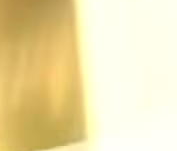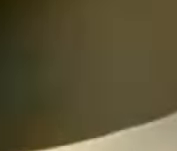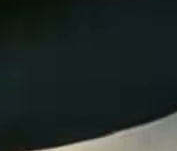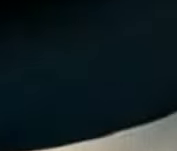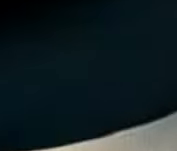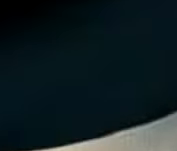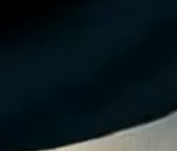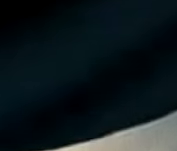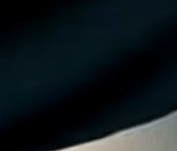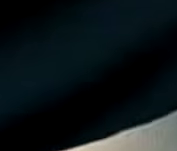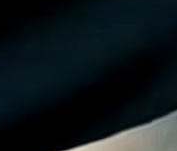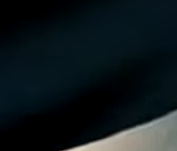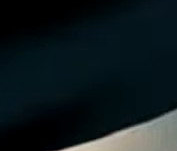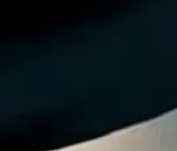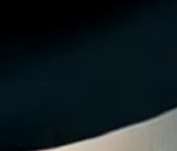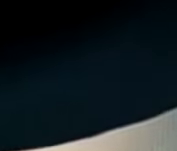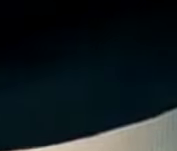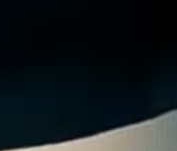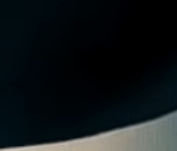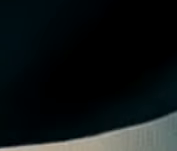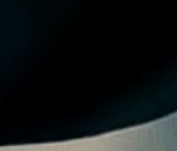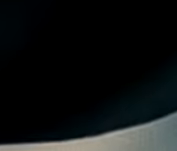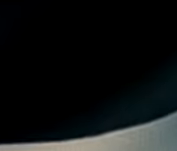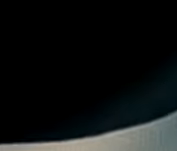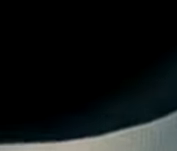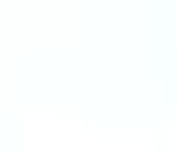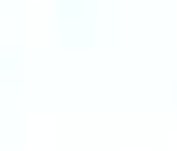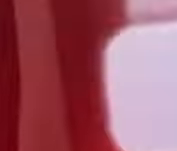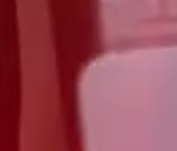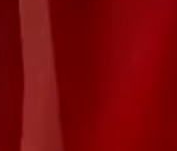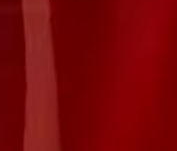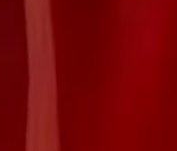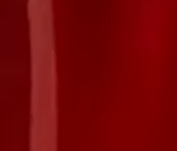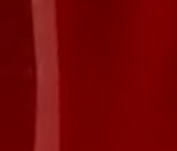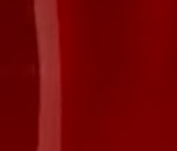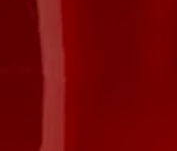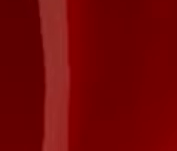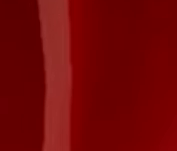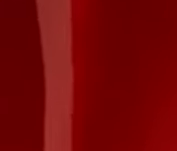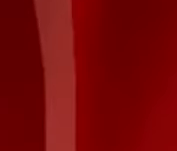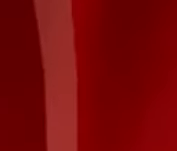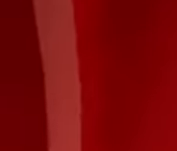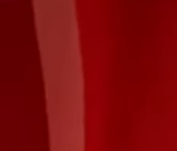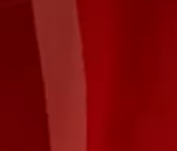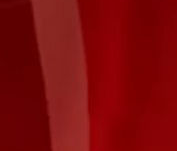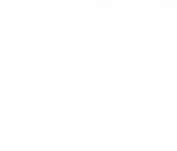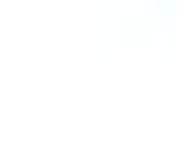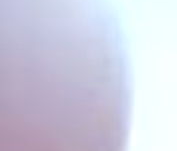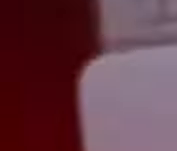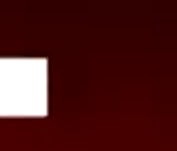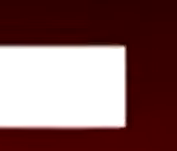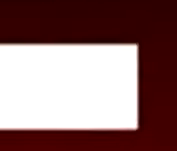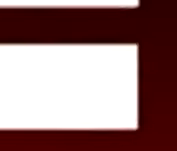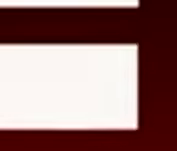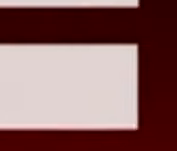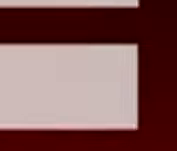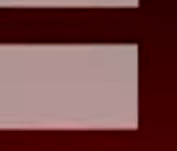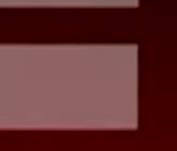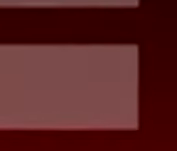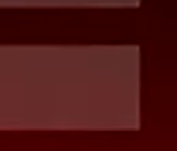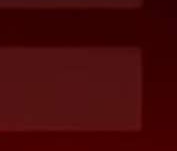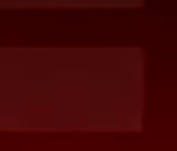offer? How prepared are agencies charged with the election process? Join John Curia and Safina Chiang on